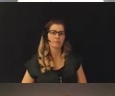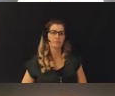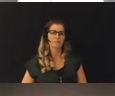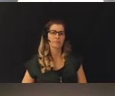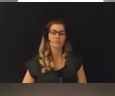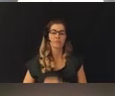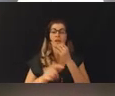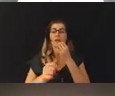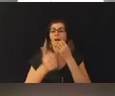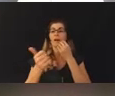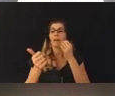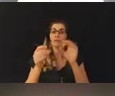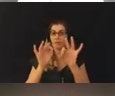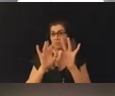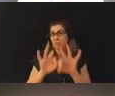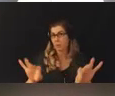Another really important thing as,